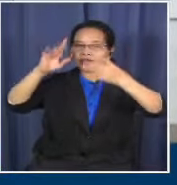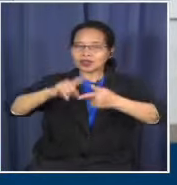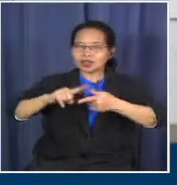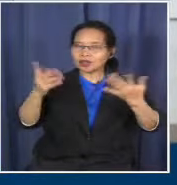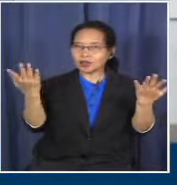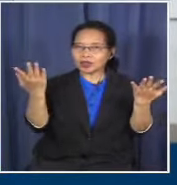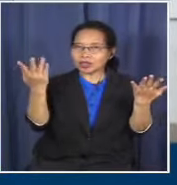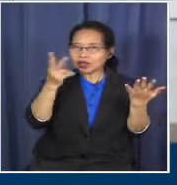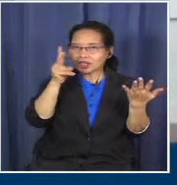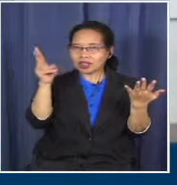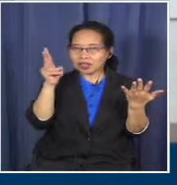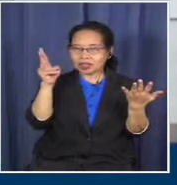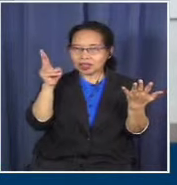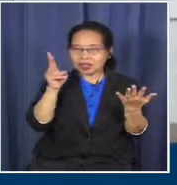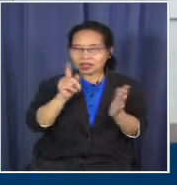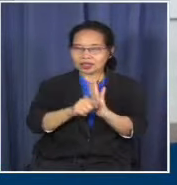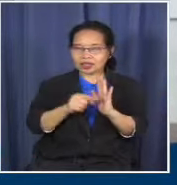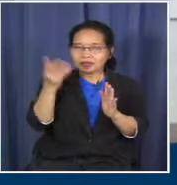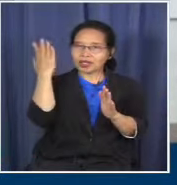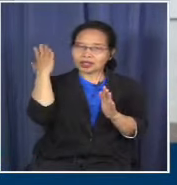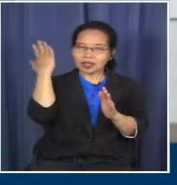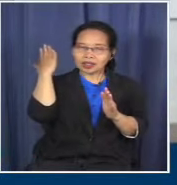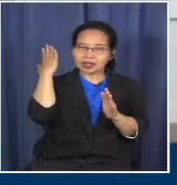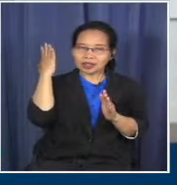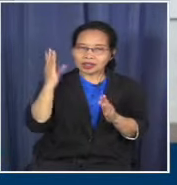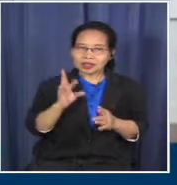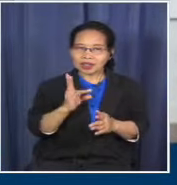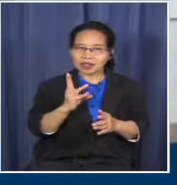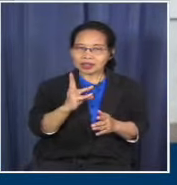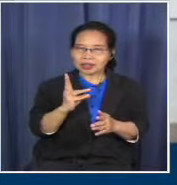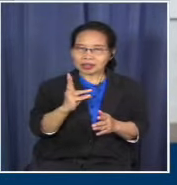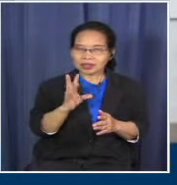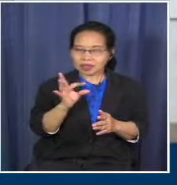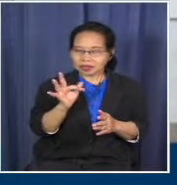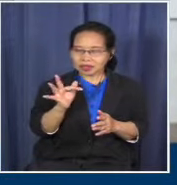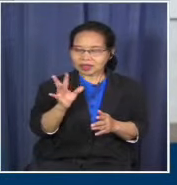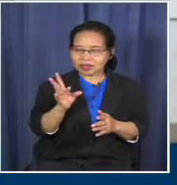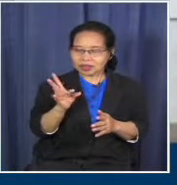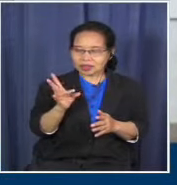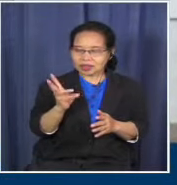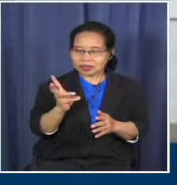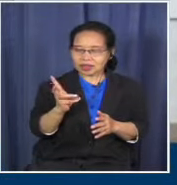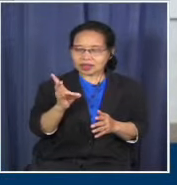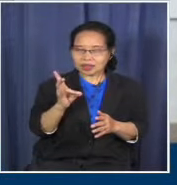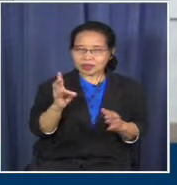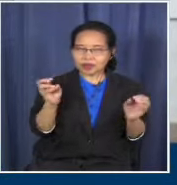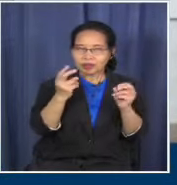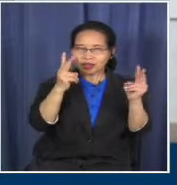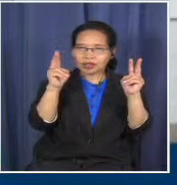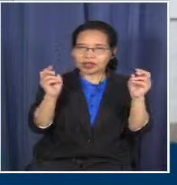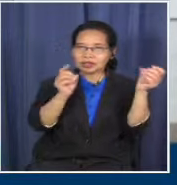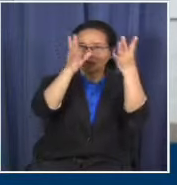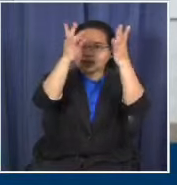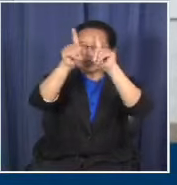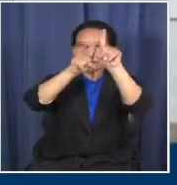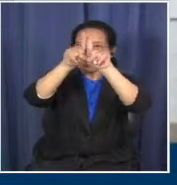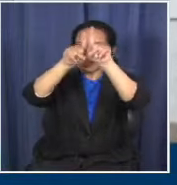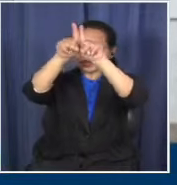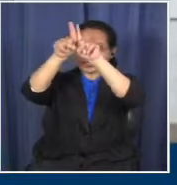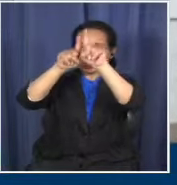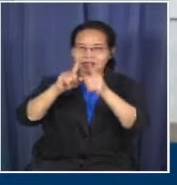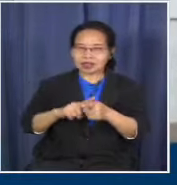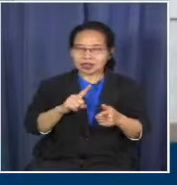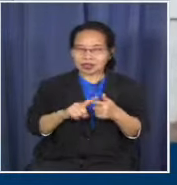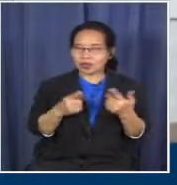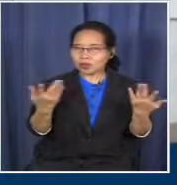They didn't know that stars exploded, and they have not yet seen that in 1967. They